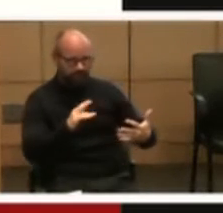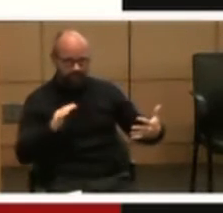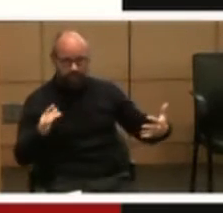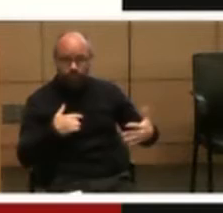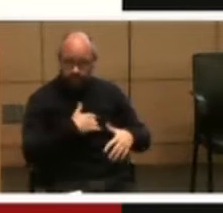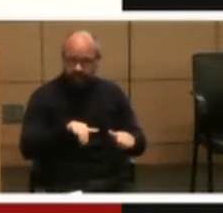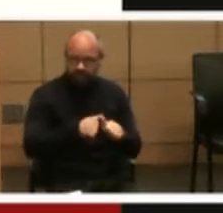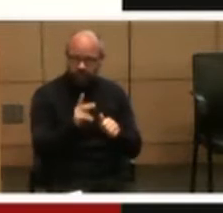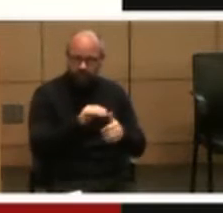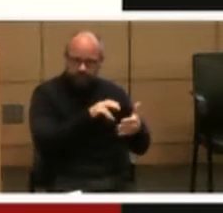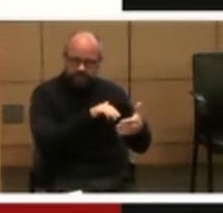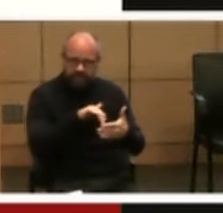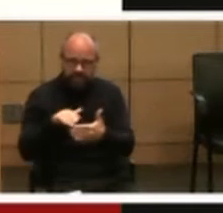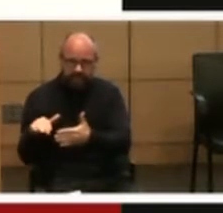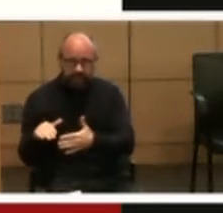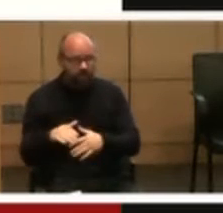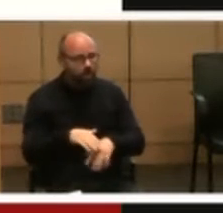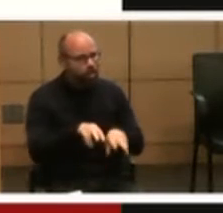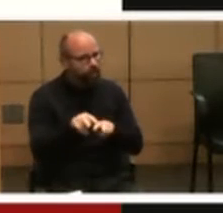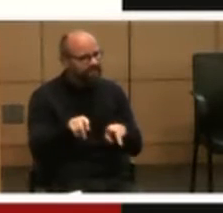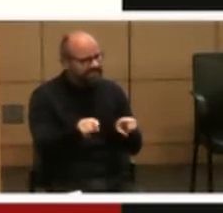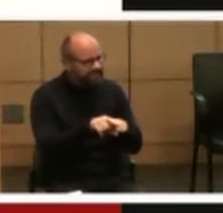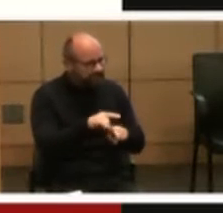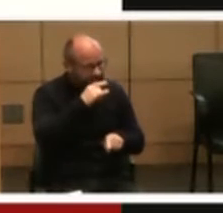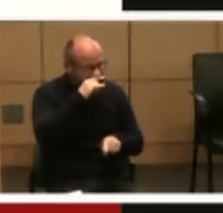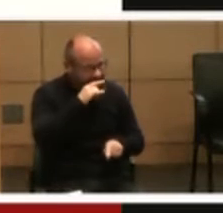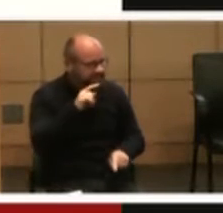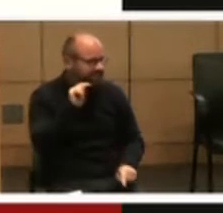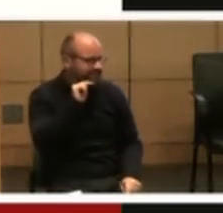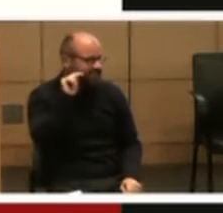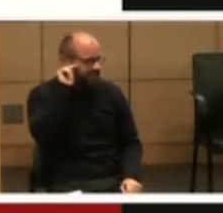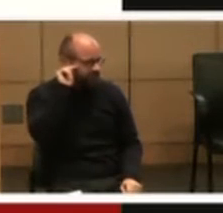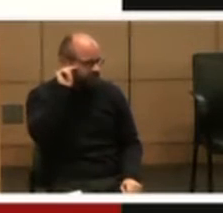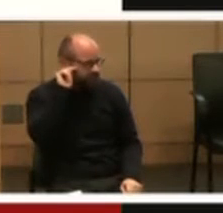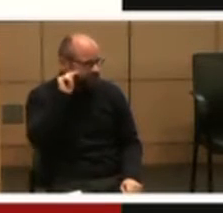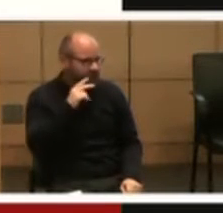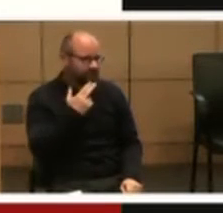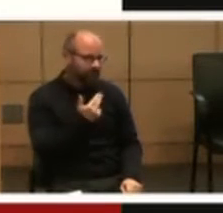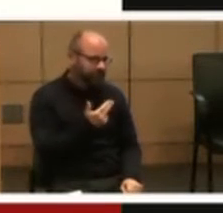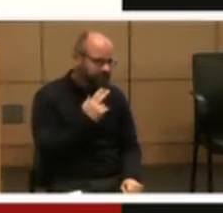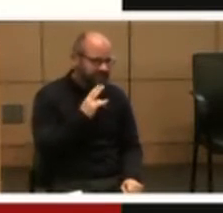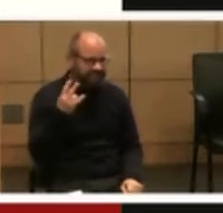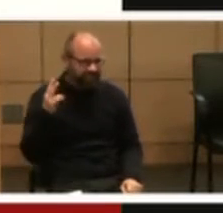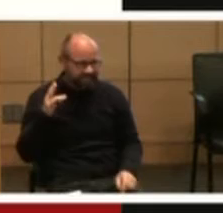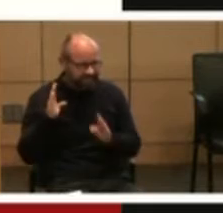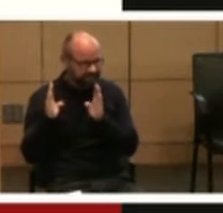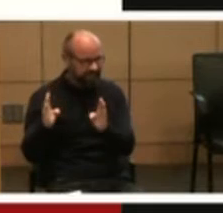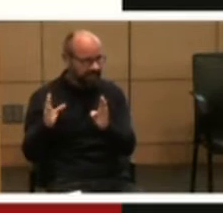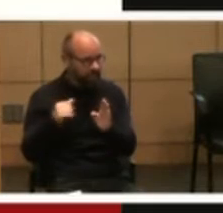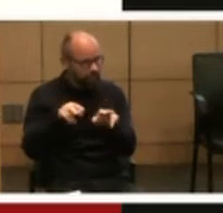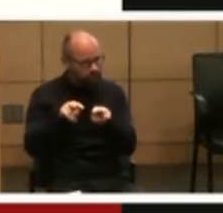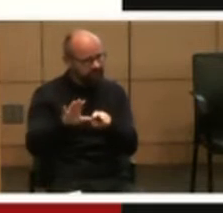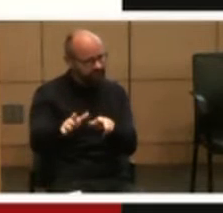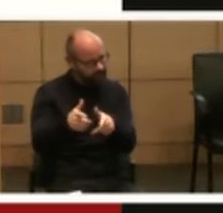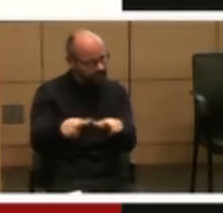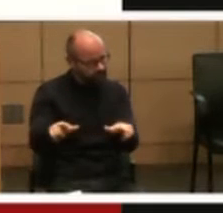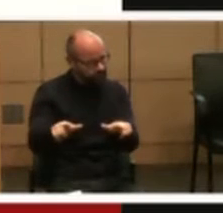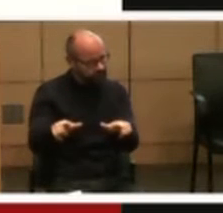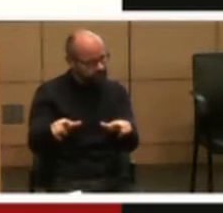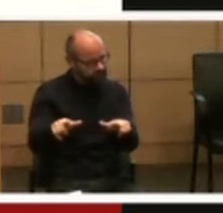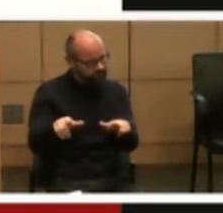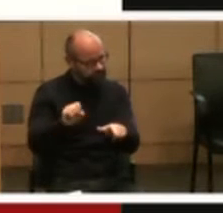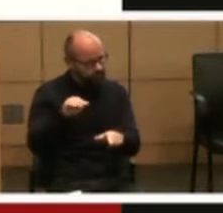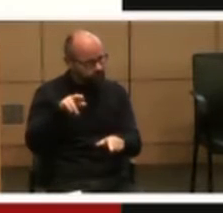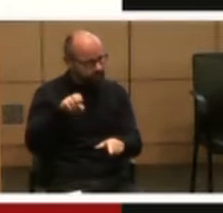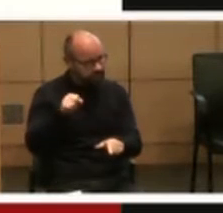these kids and adolescents, so 13 to 17-year-olds. And we again looked at their language scores. And so I'm comparing